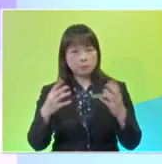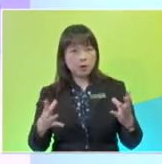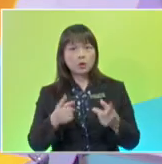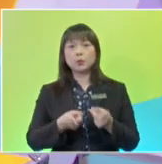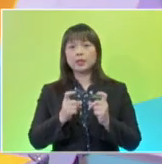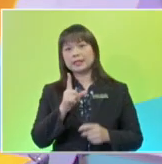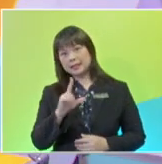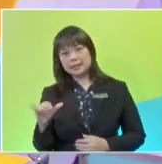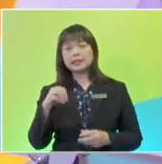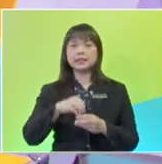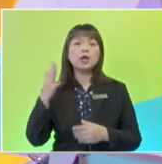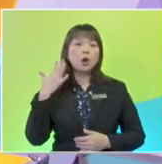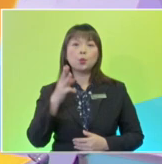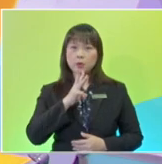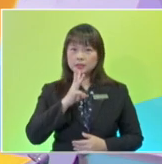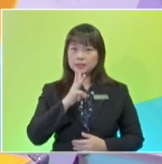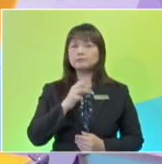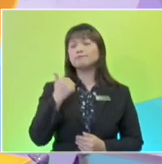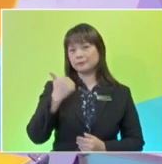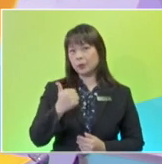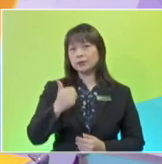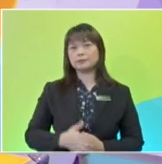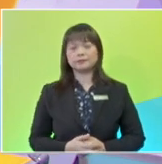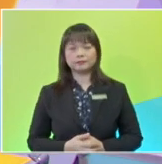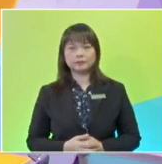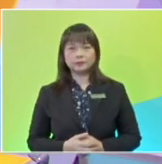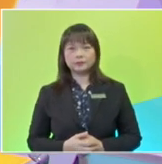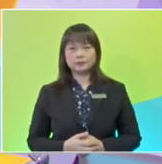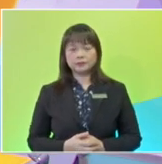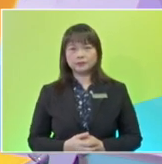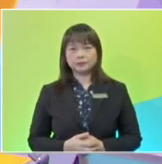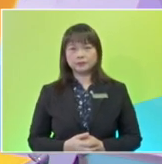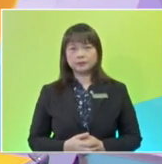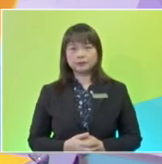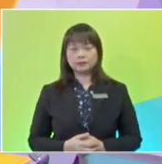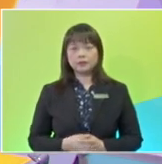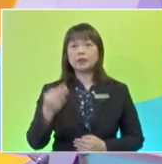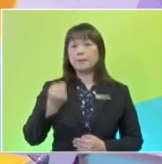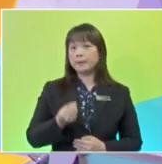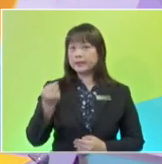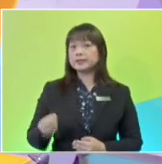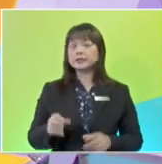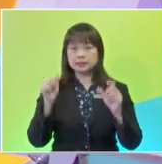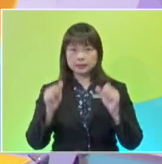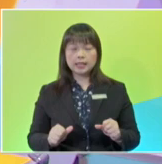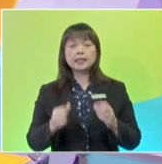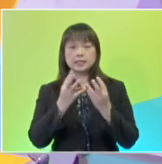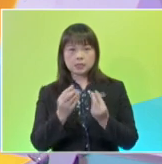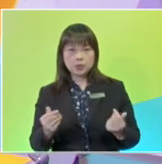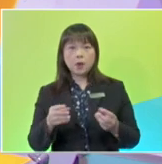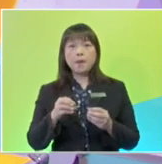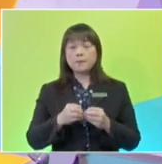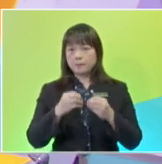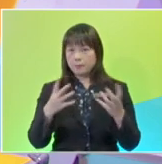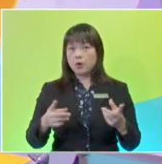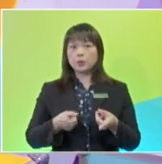Yes, all Excellent. Right. Excellent. Next question. Materials can dissolve more quickly in water